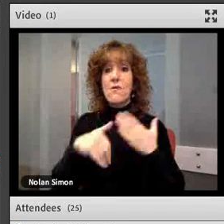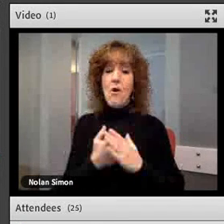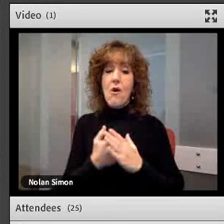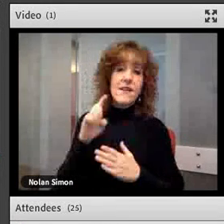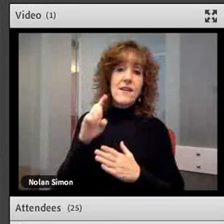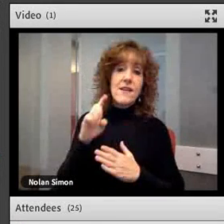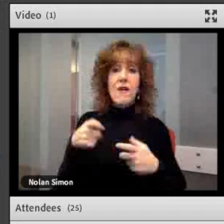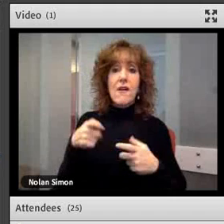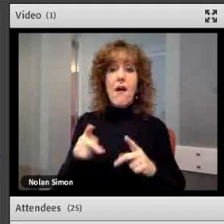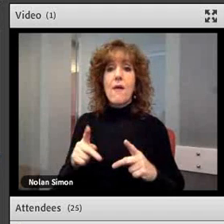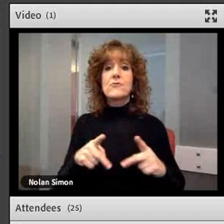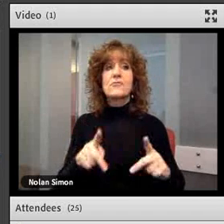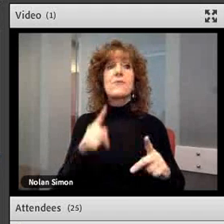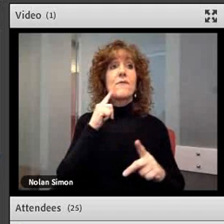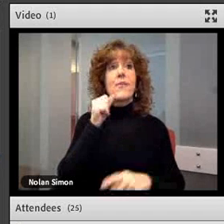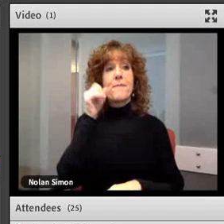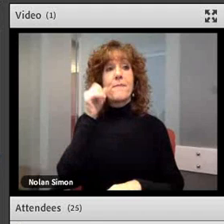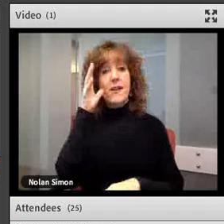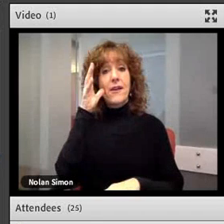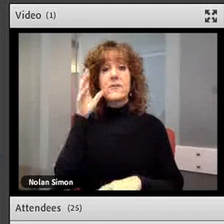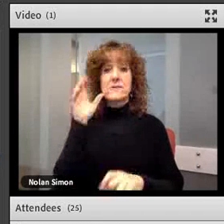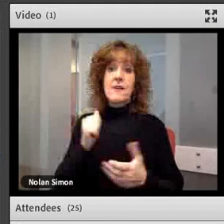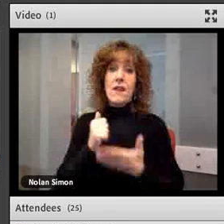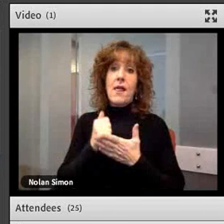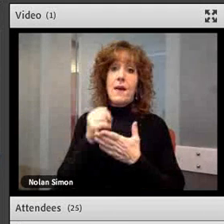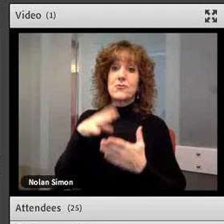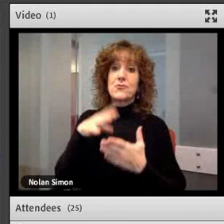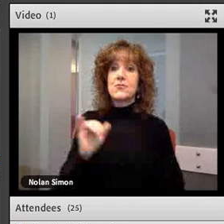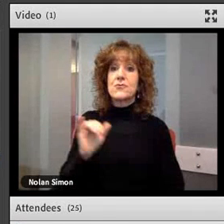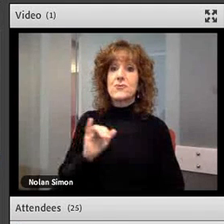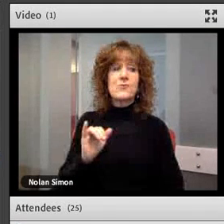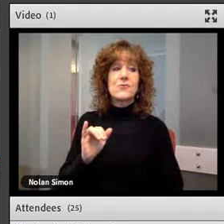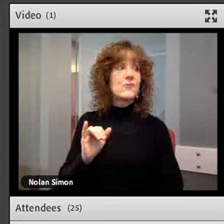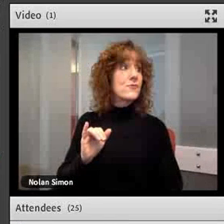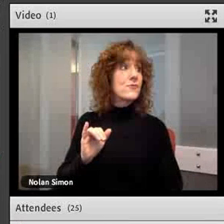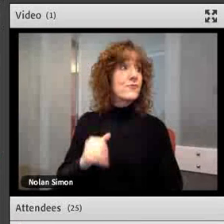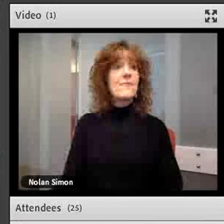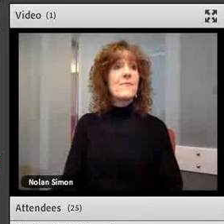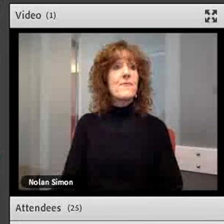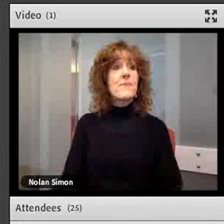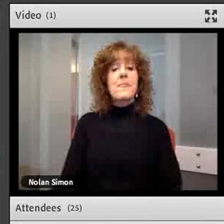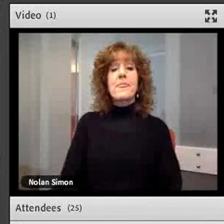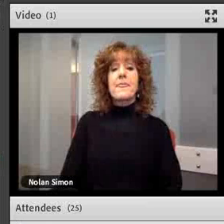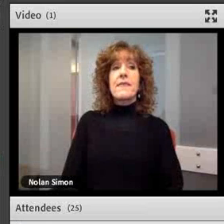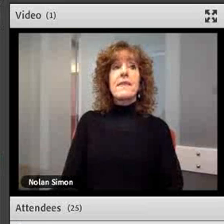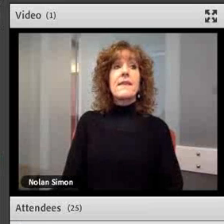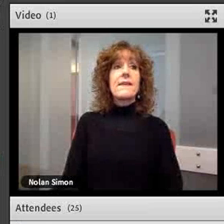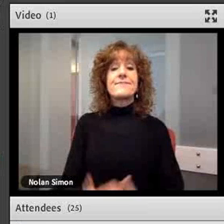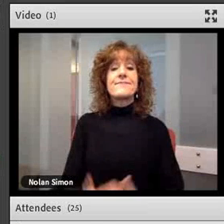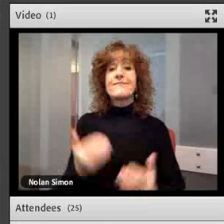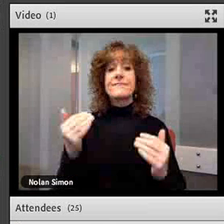educational opportunity and for the parents to be able to help the students out. Okay. Why don't we move to the next? Okay. So then I wanted to show